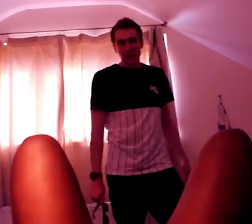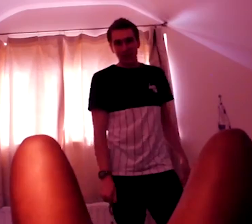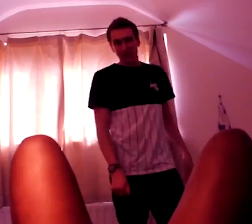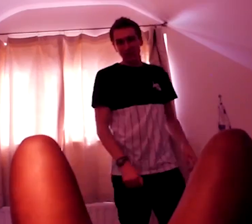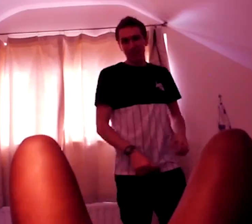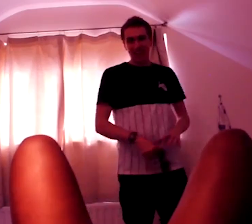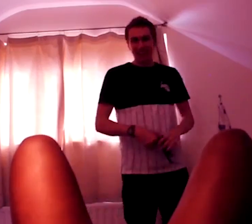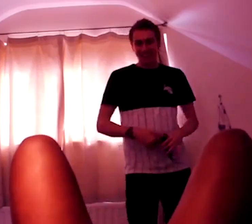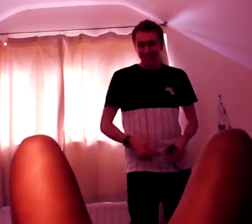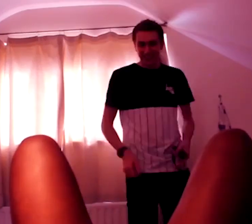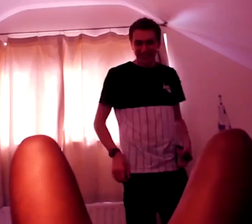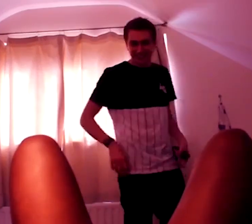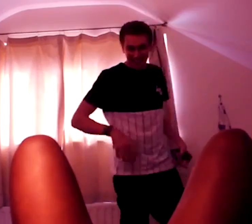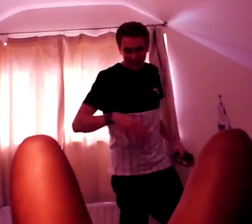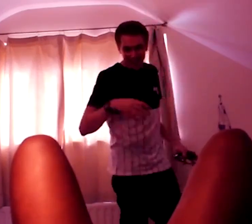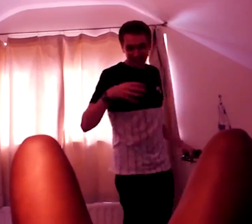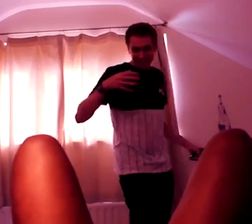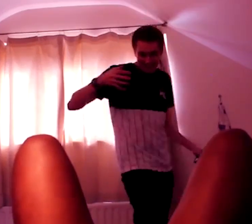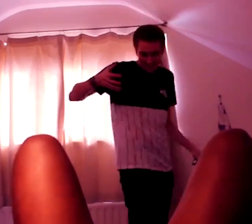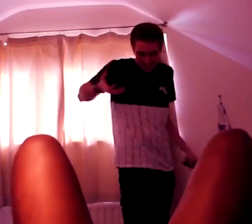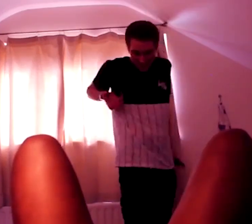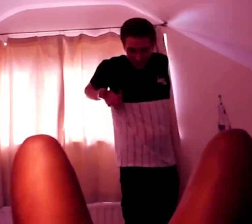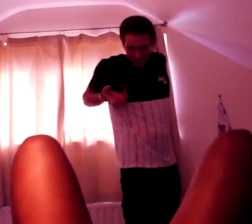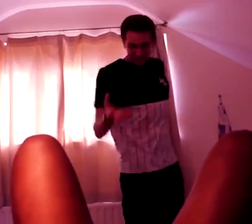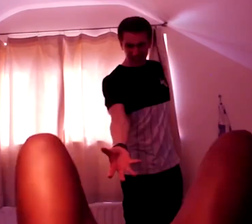I'm about to make your day.